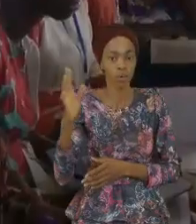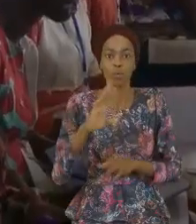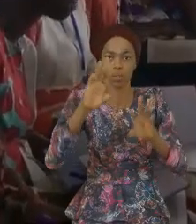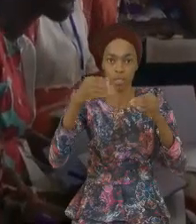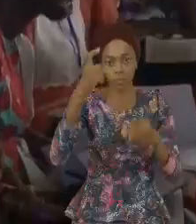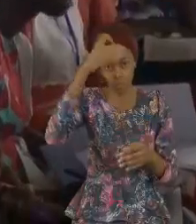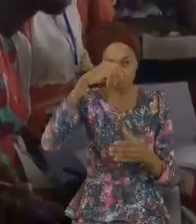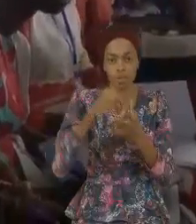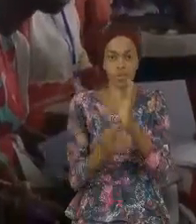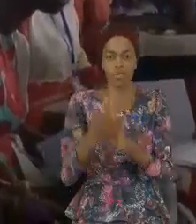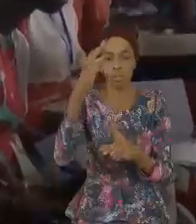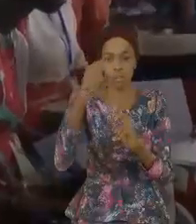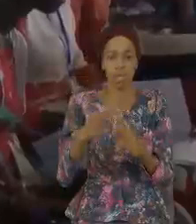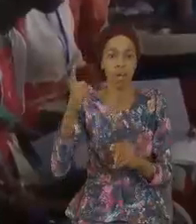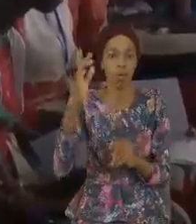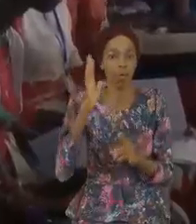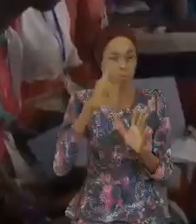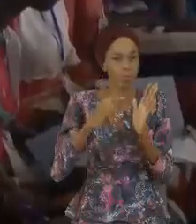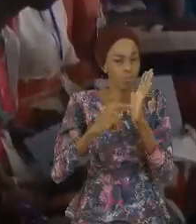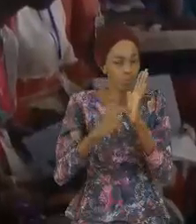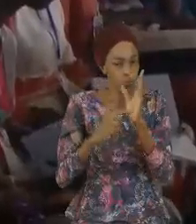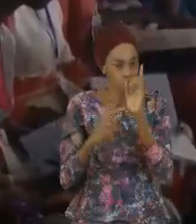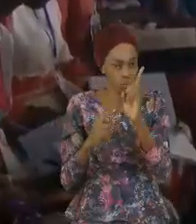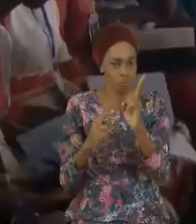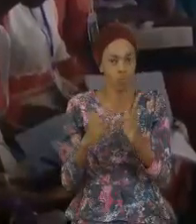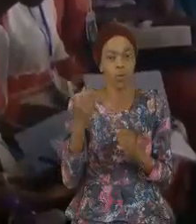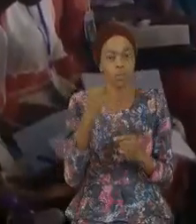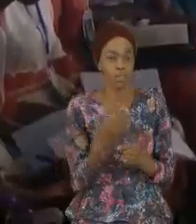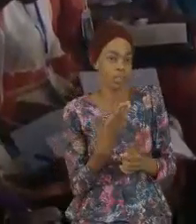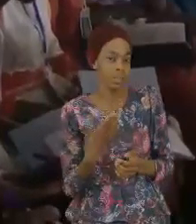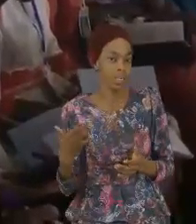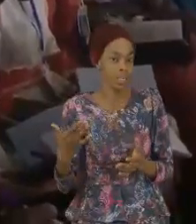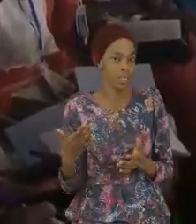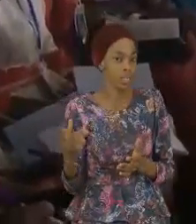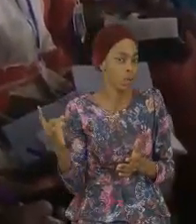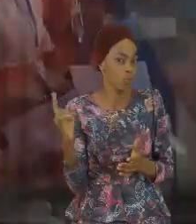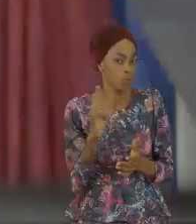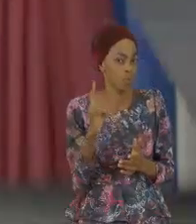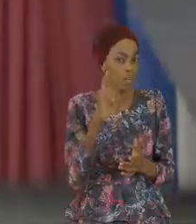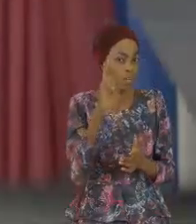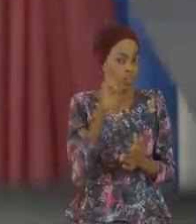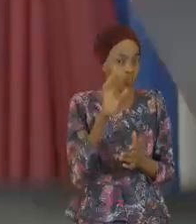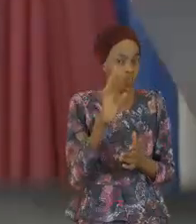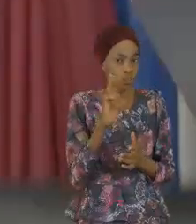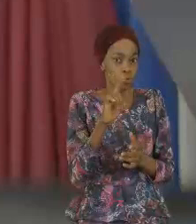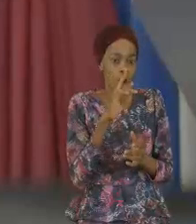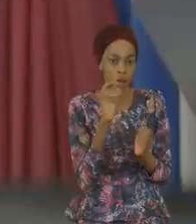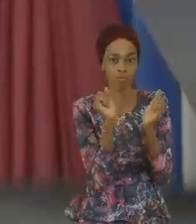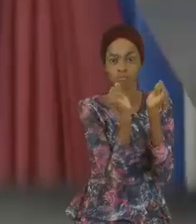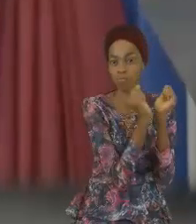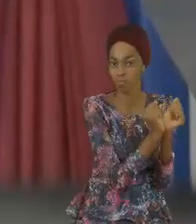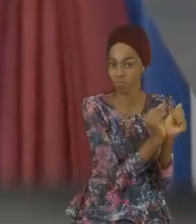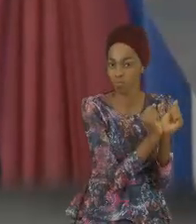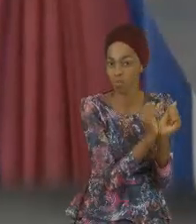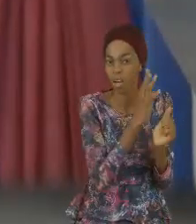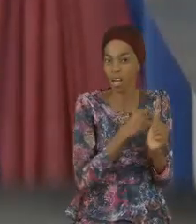wisdom. And the Lord revealed to you the things where you're tied down. And